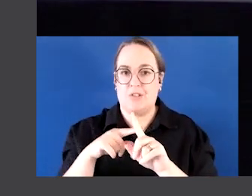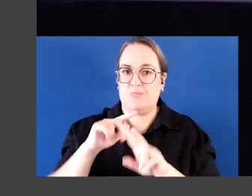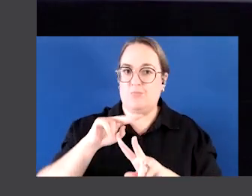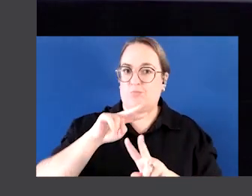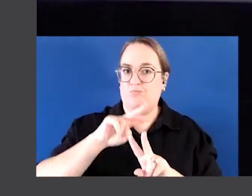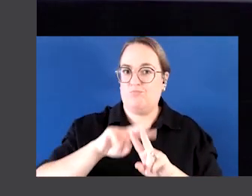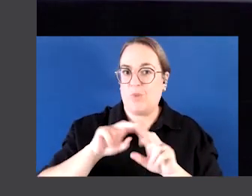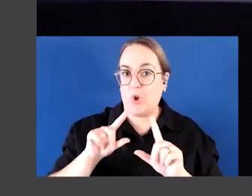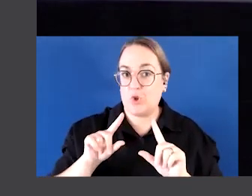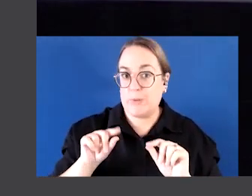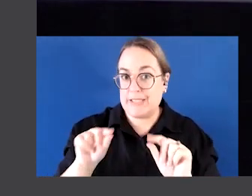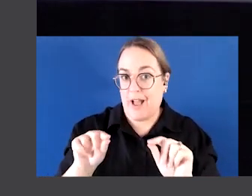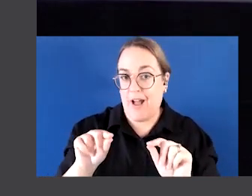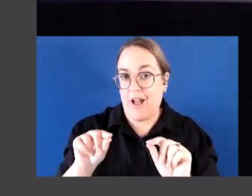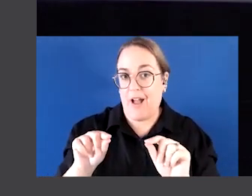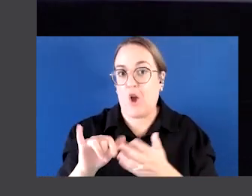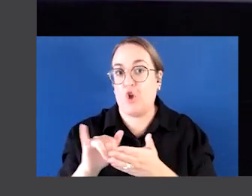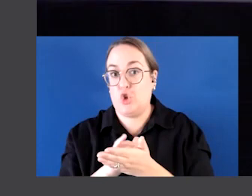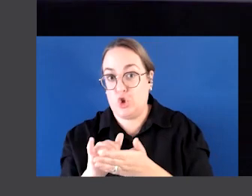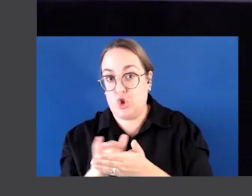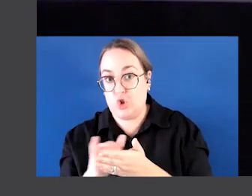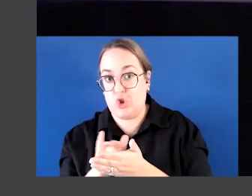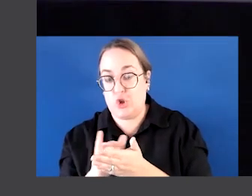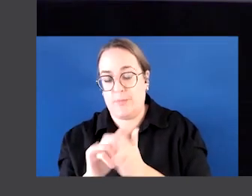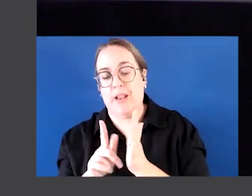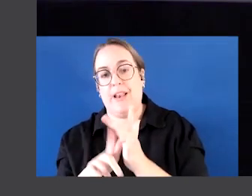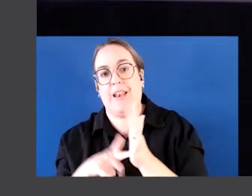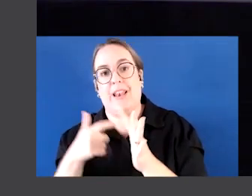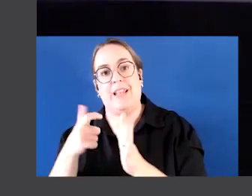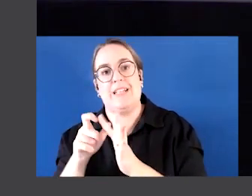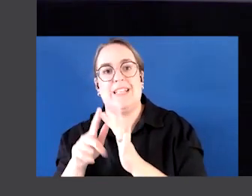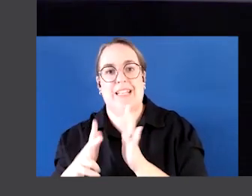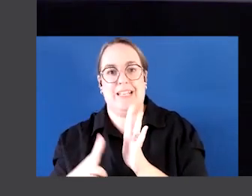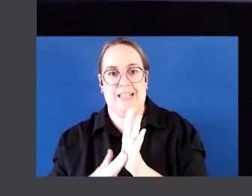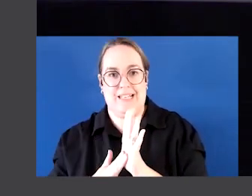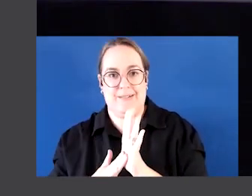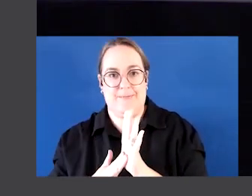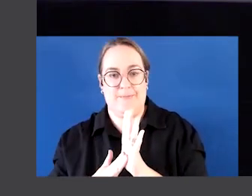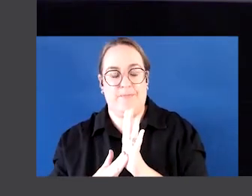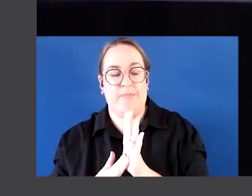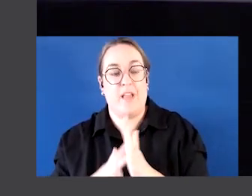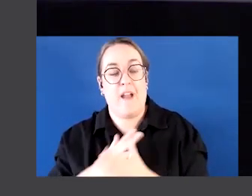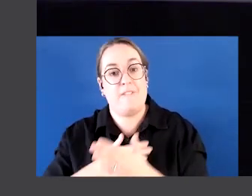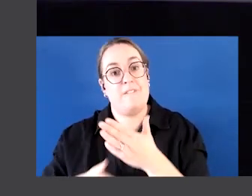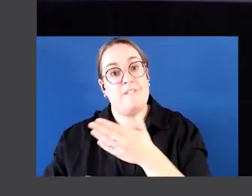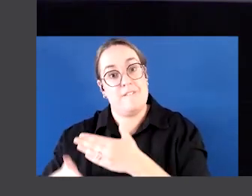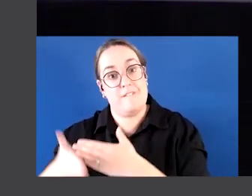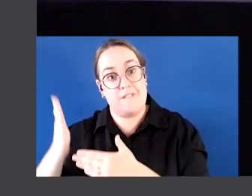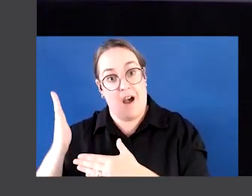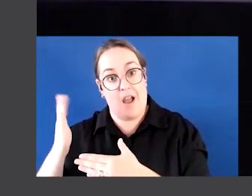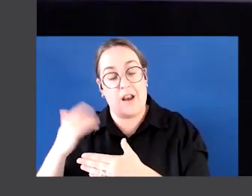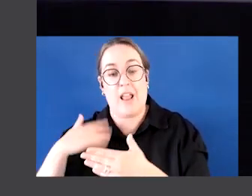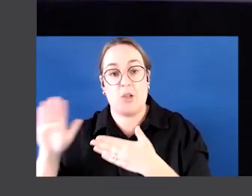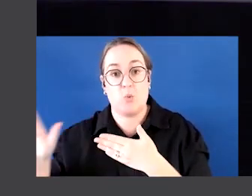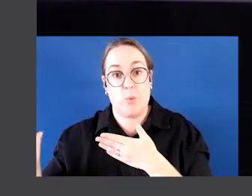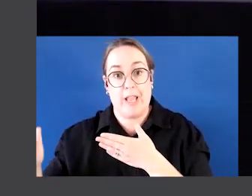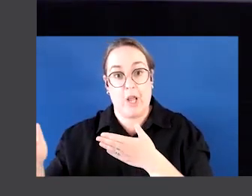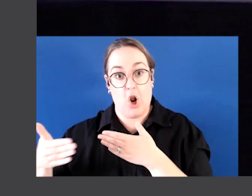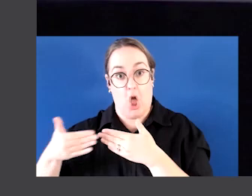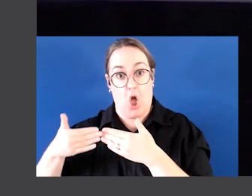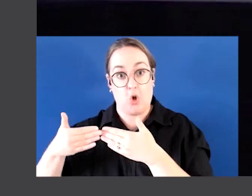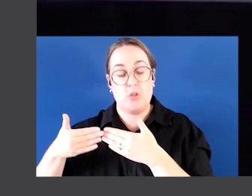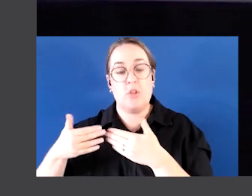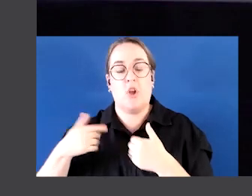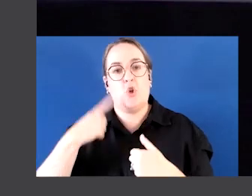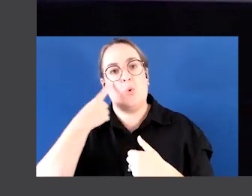social media via Twitter, LinkedIn, and YouTube, so check those out as well. And finally, as this webinar comes to an end and